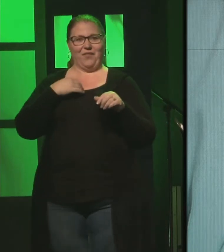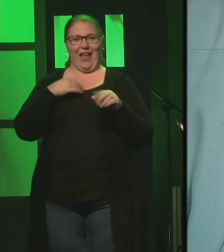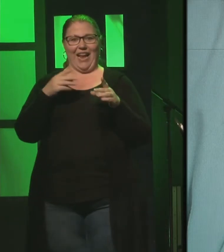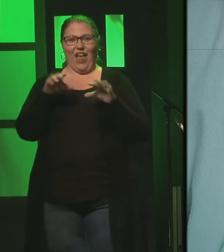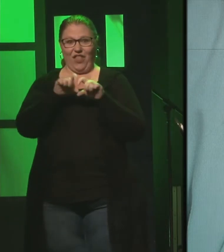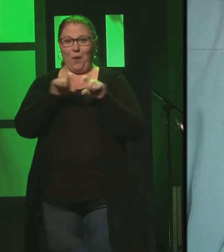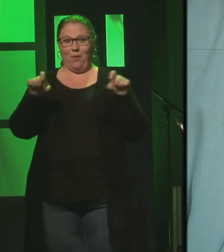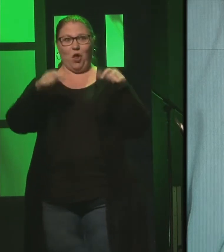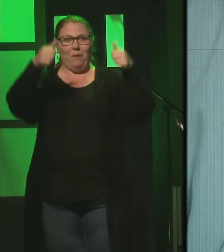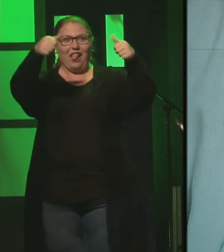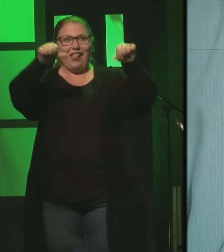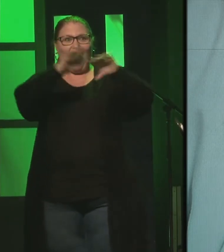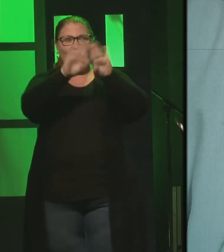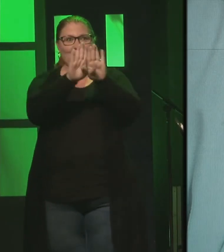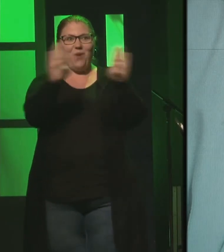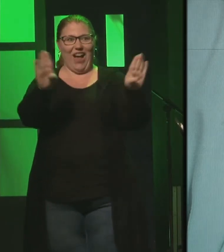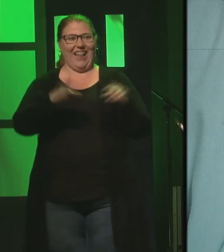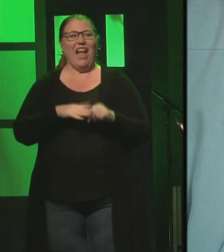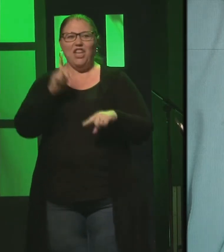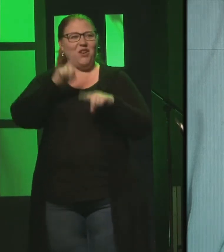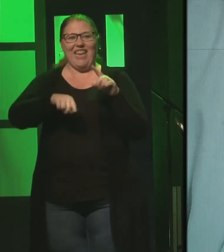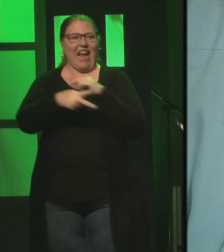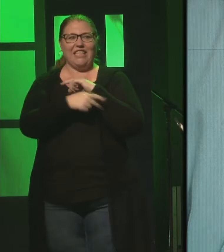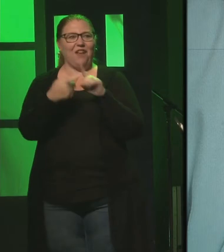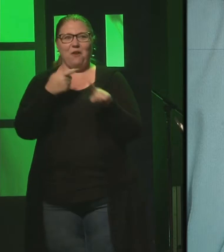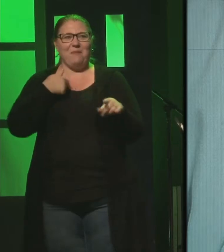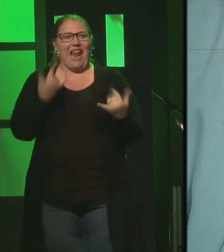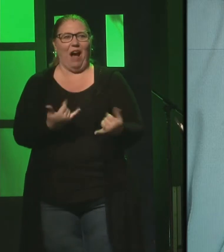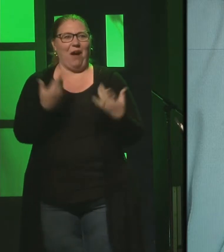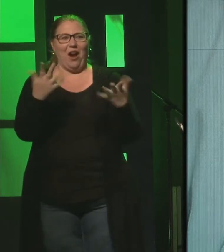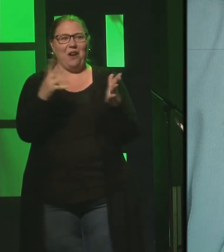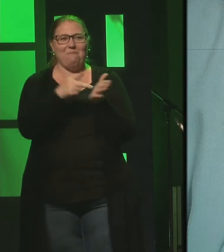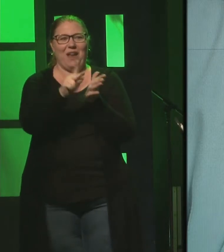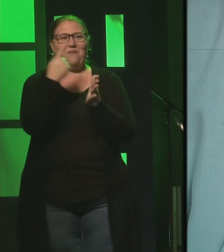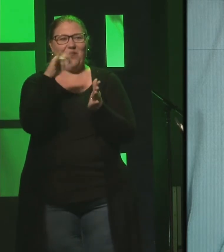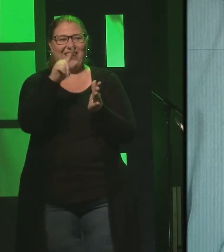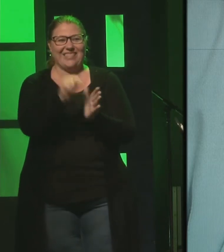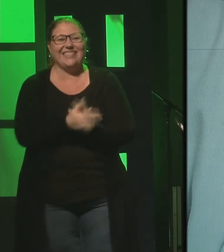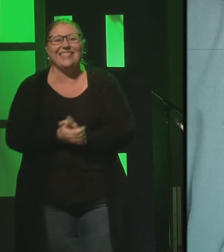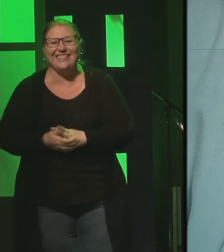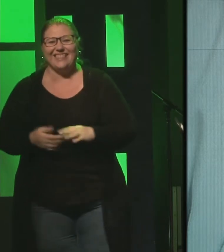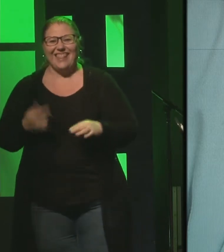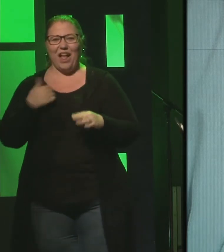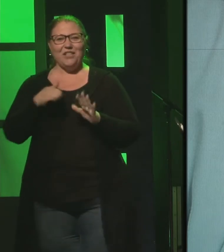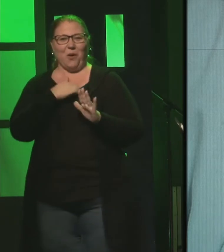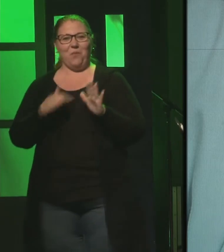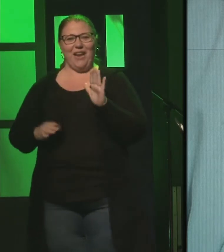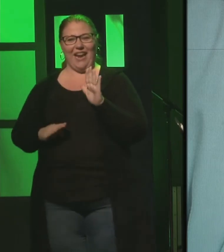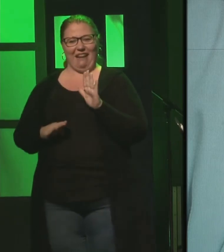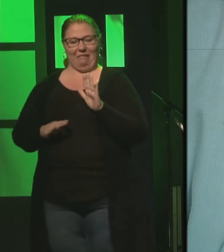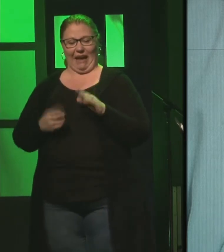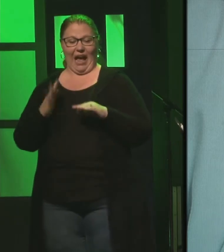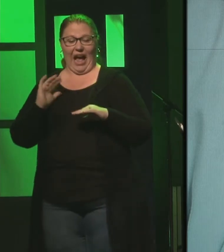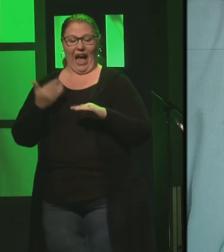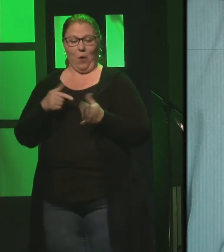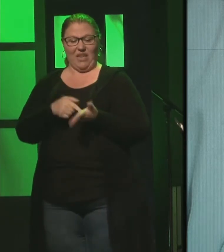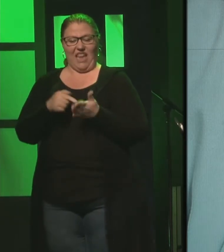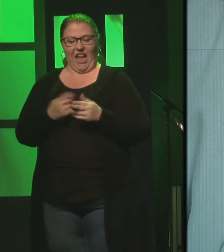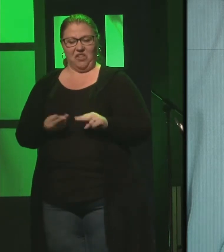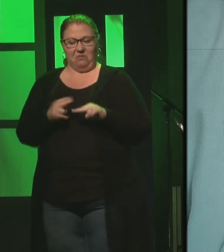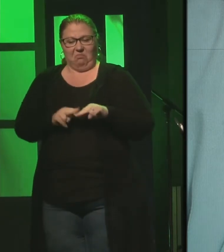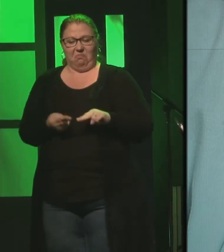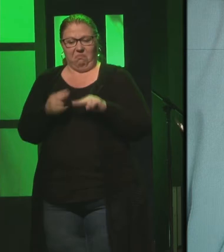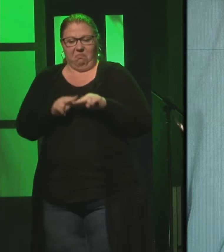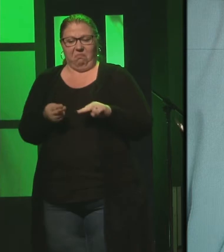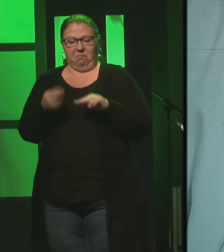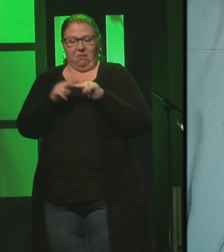Then it's actually mine. I feel like they can come and take it back anytime. I don't know. But so like we just kind of grew in debt, right? And we're just